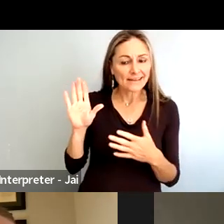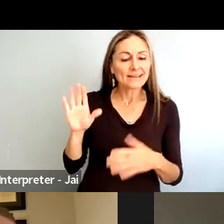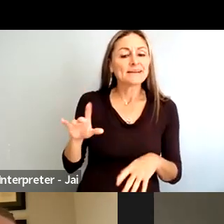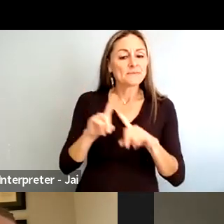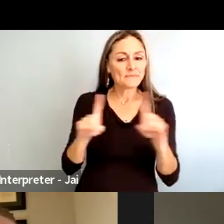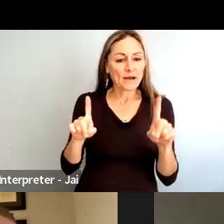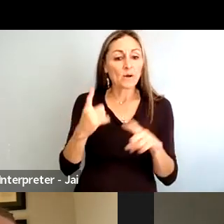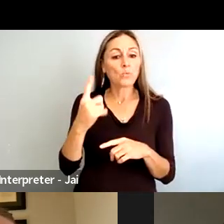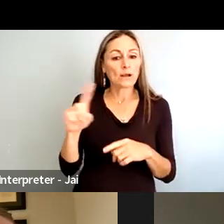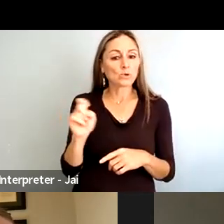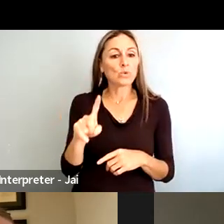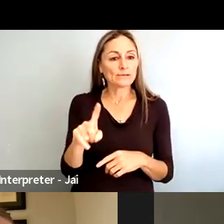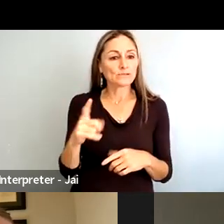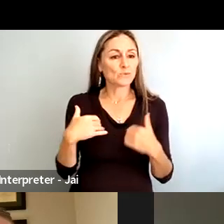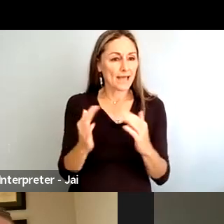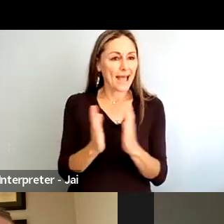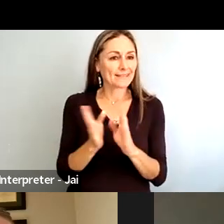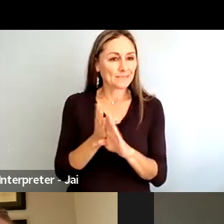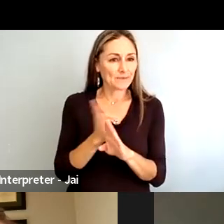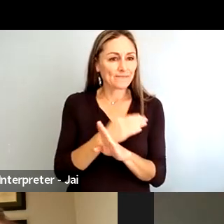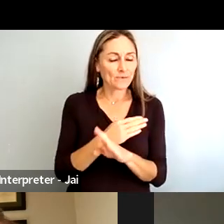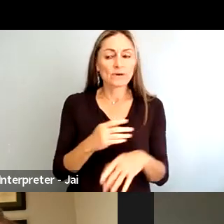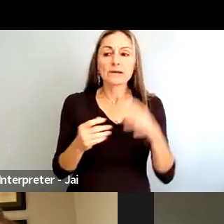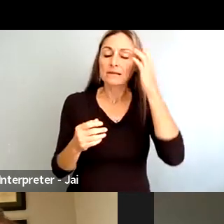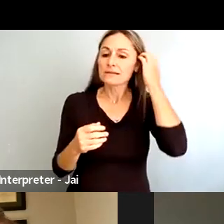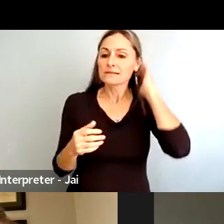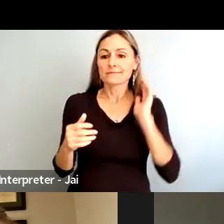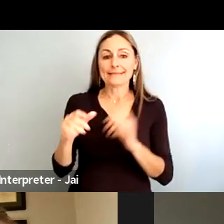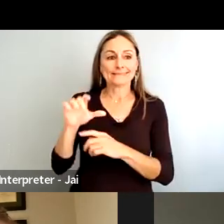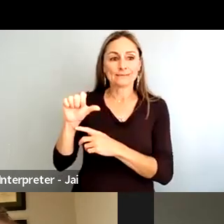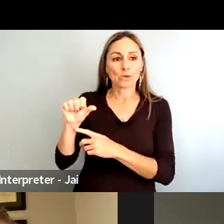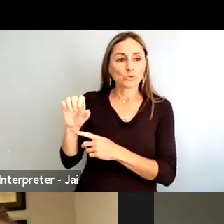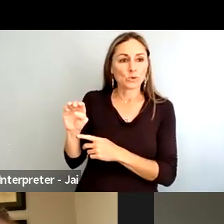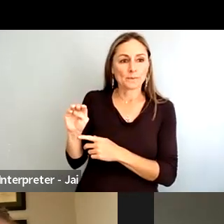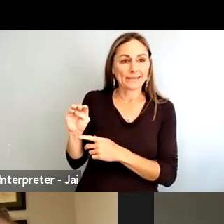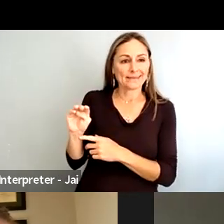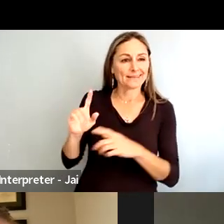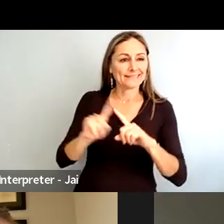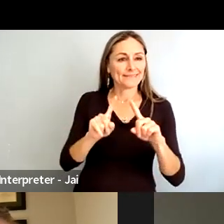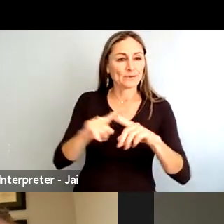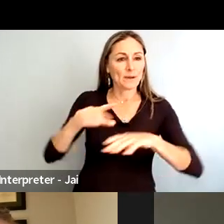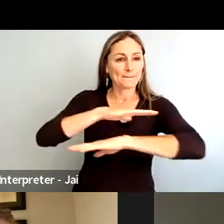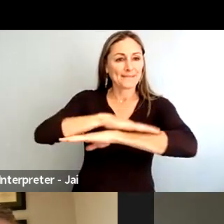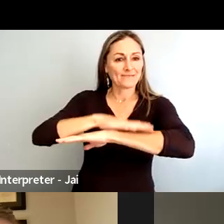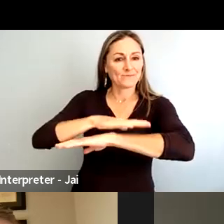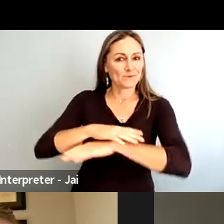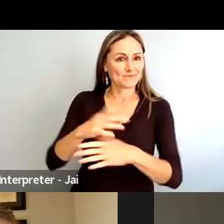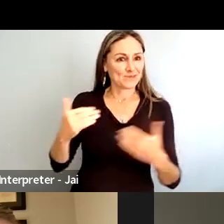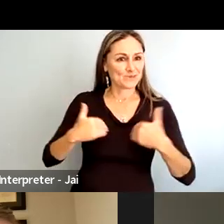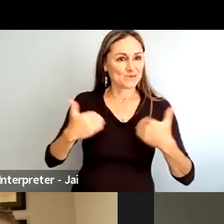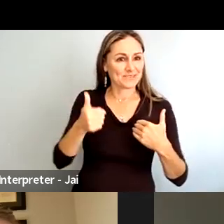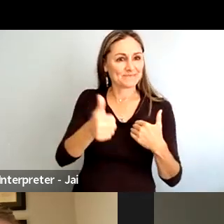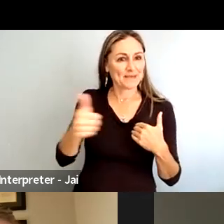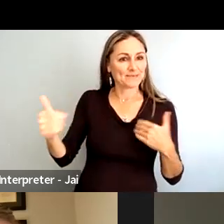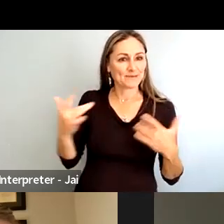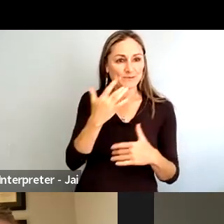the questions that we had asked earlier is, what is the social media platforms that youth prefer? I